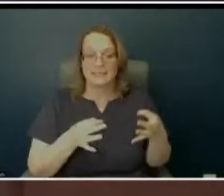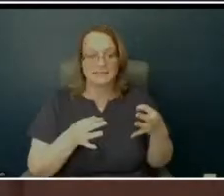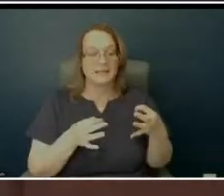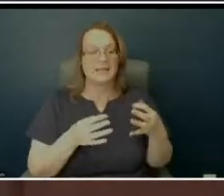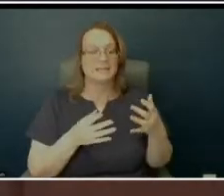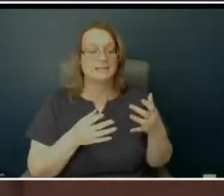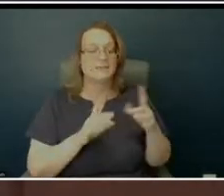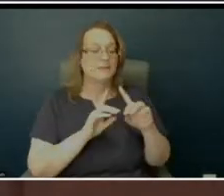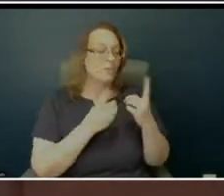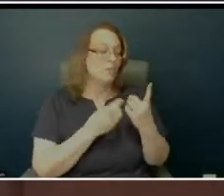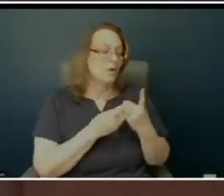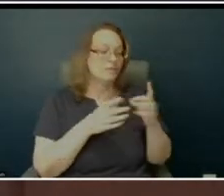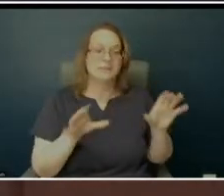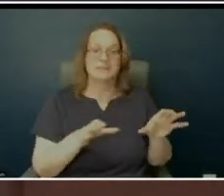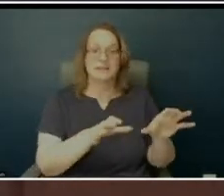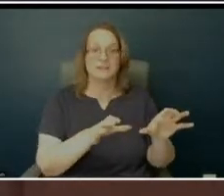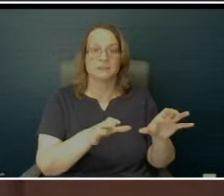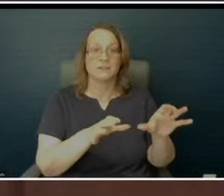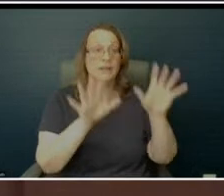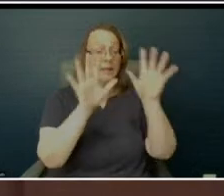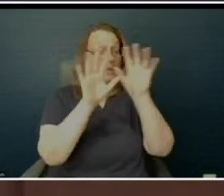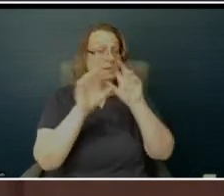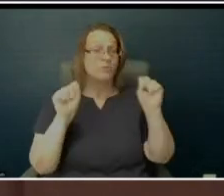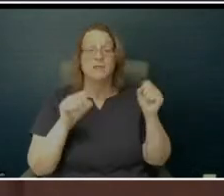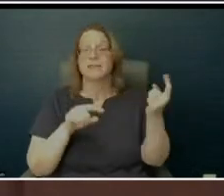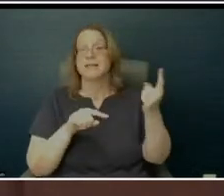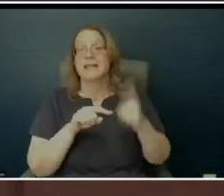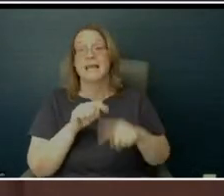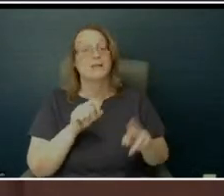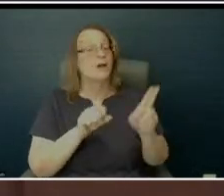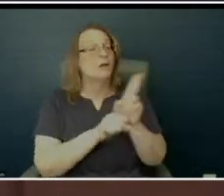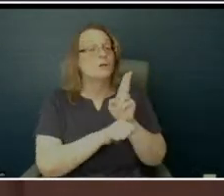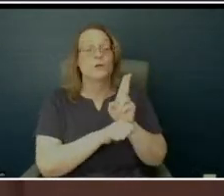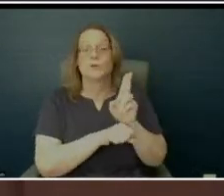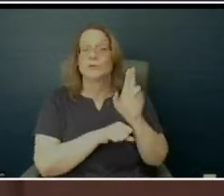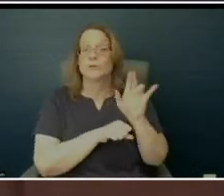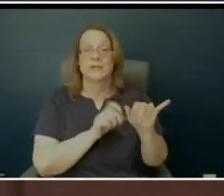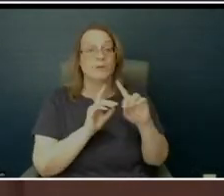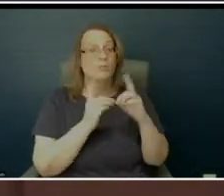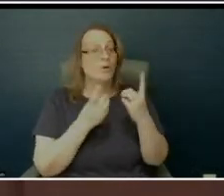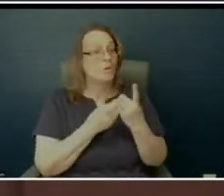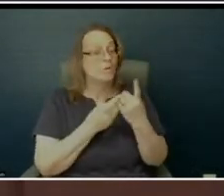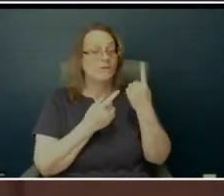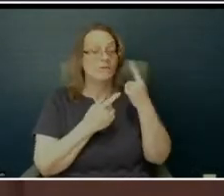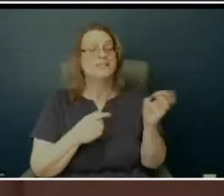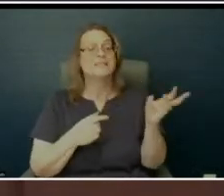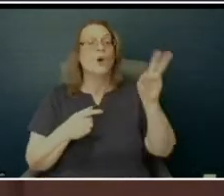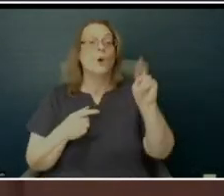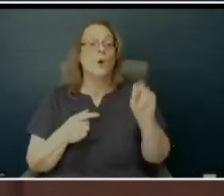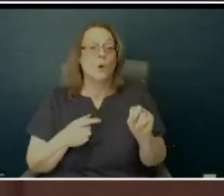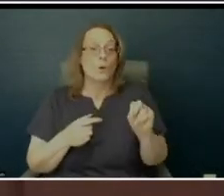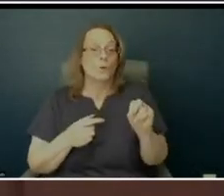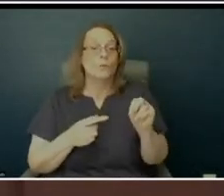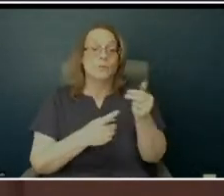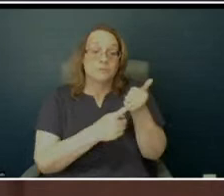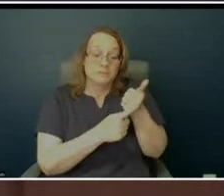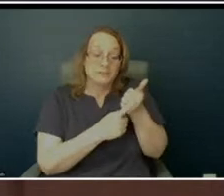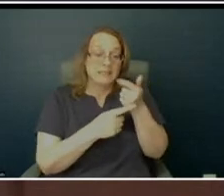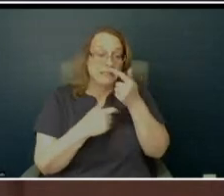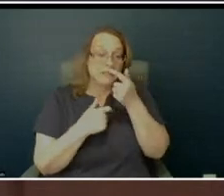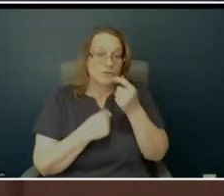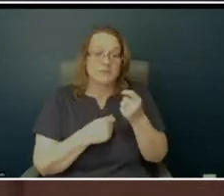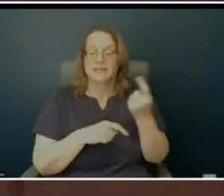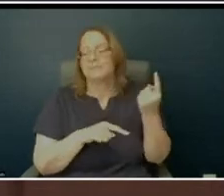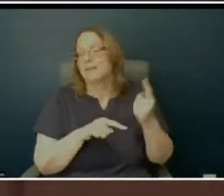not use the department to serve his own personal interest, and he must not use its people to do